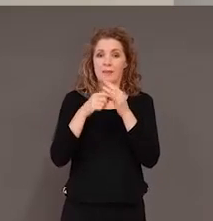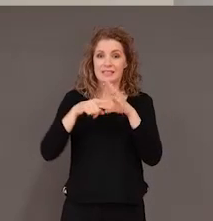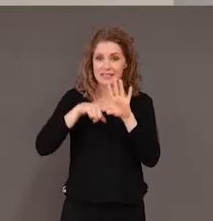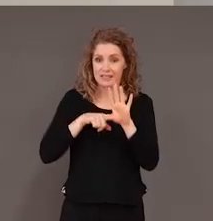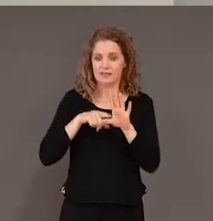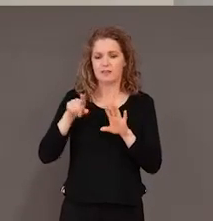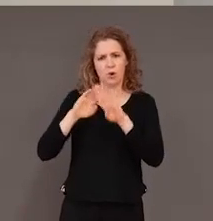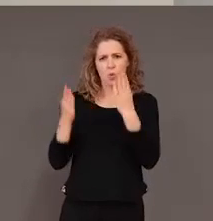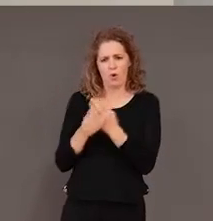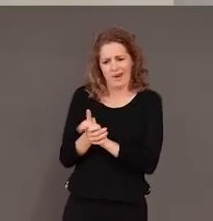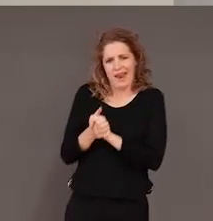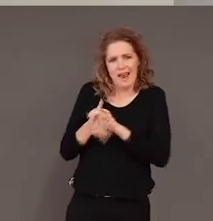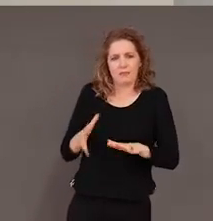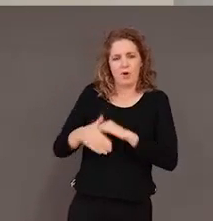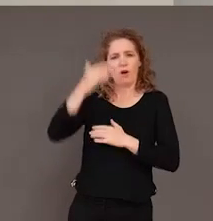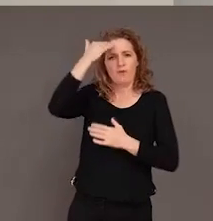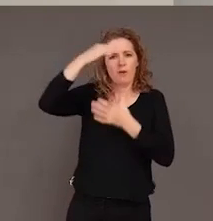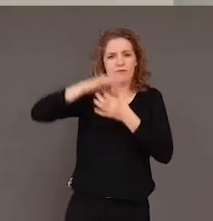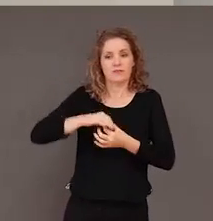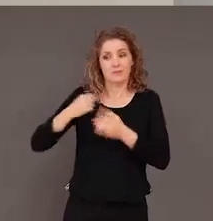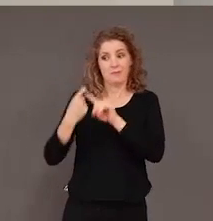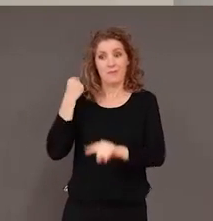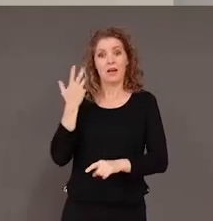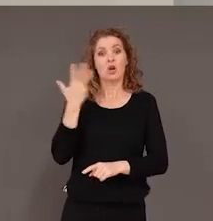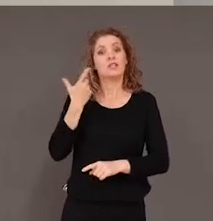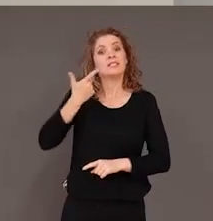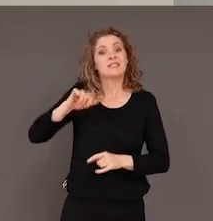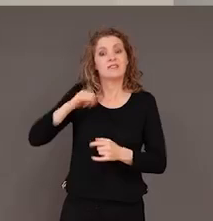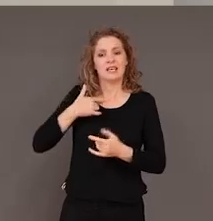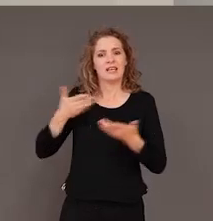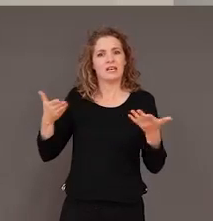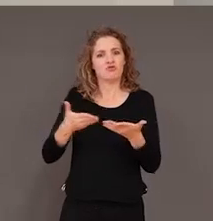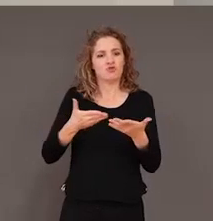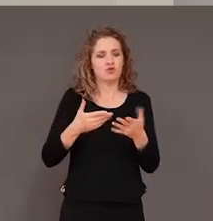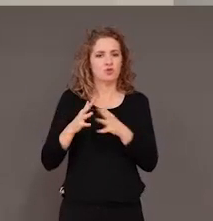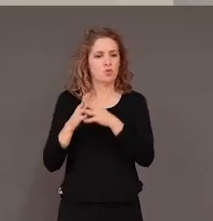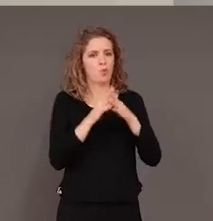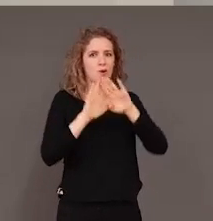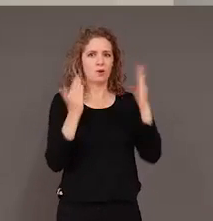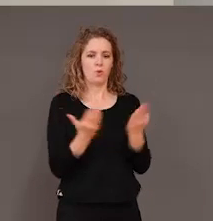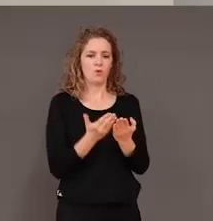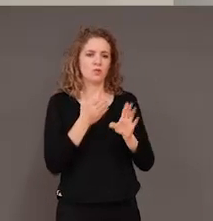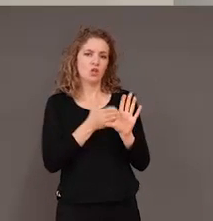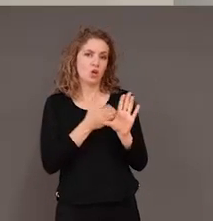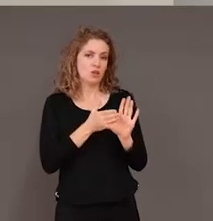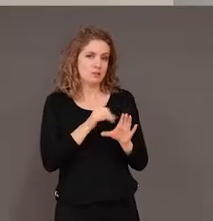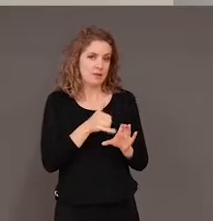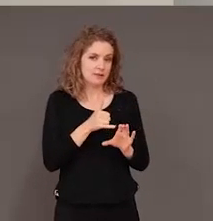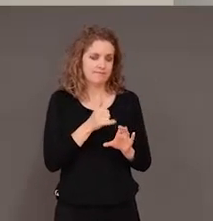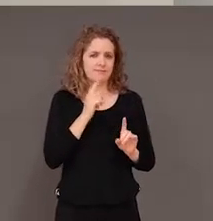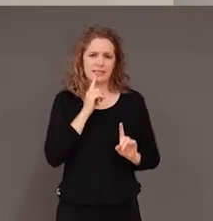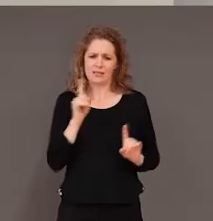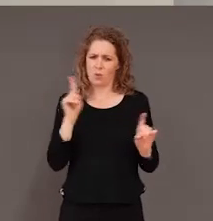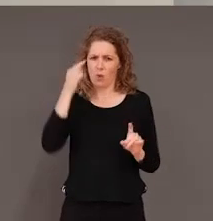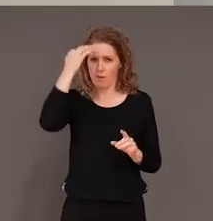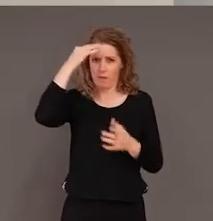world expert on mindfulness, and in the 1970s he introduced mindfulness to Western psychology and medicine.